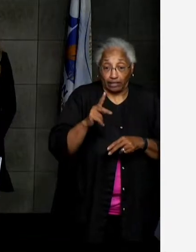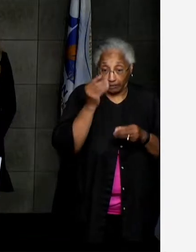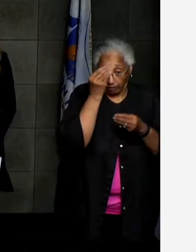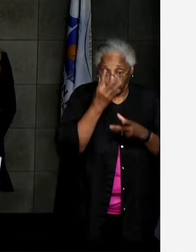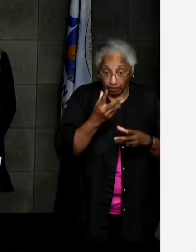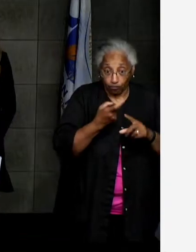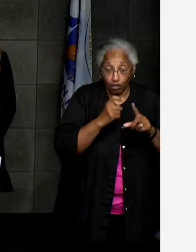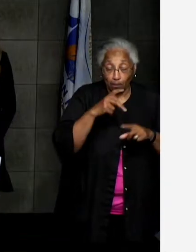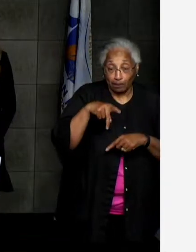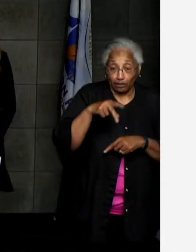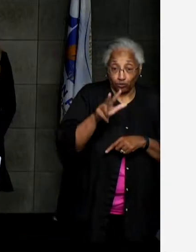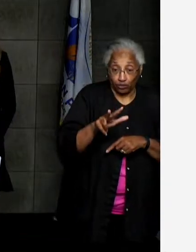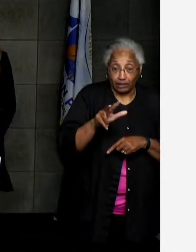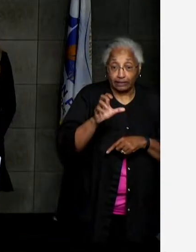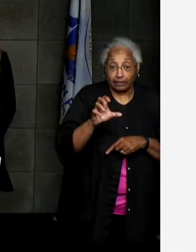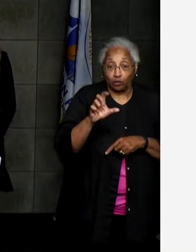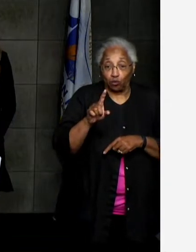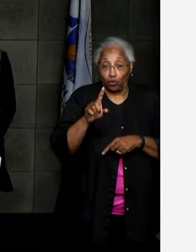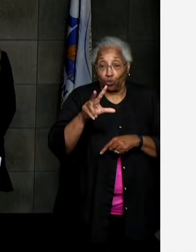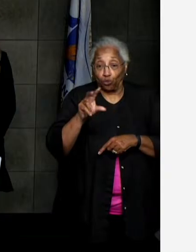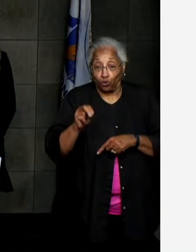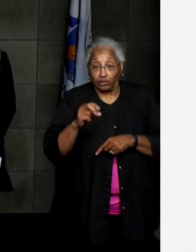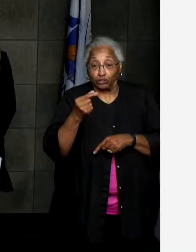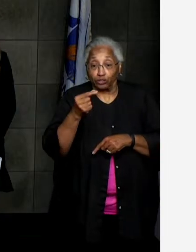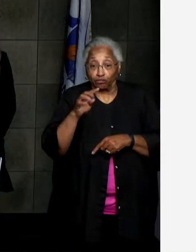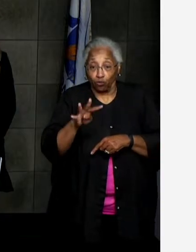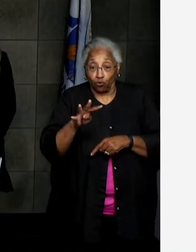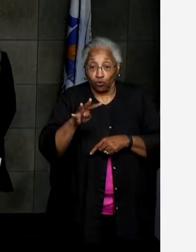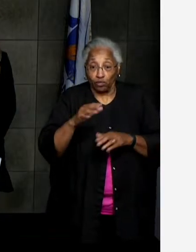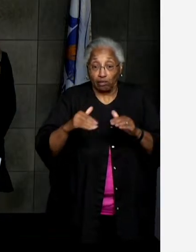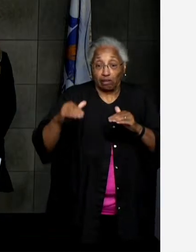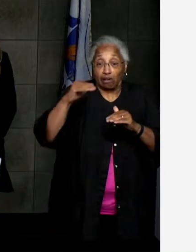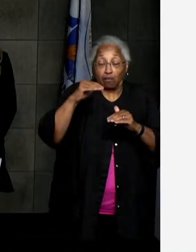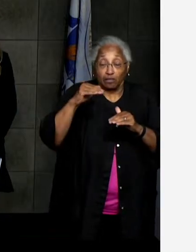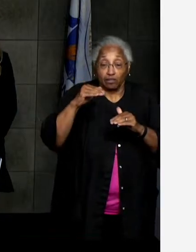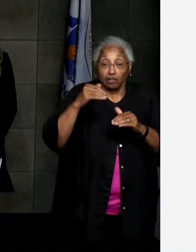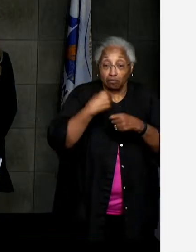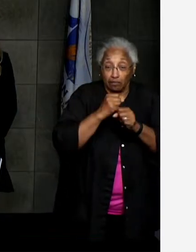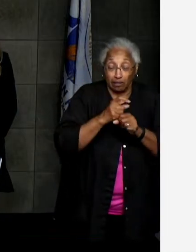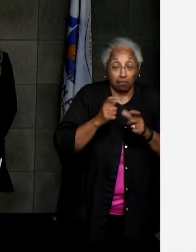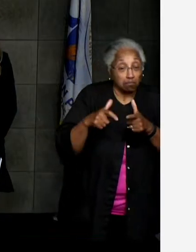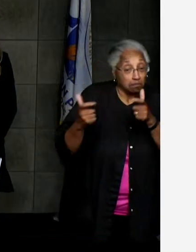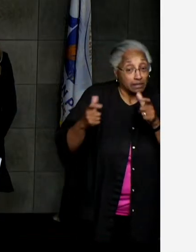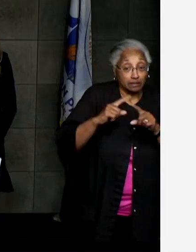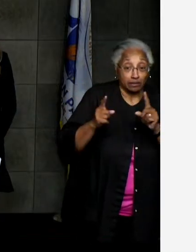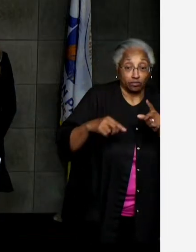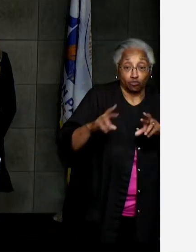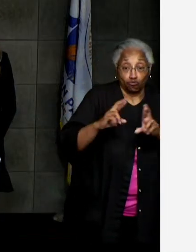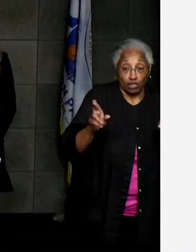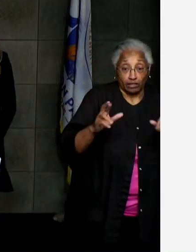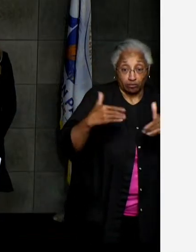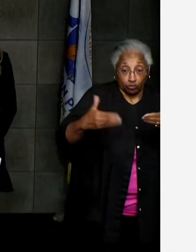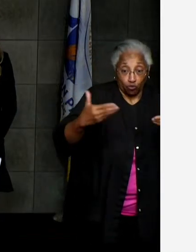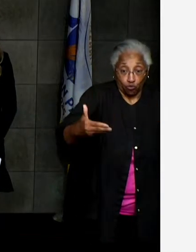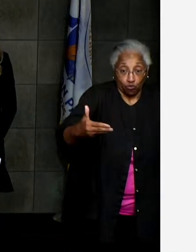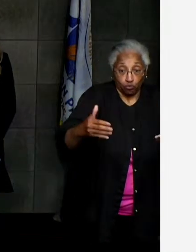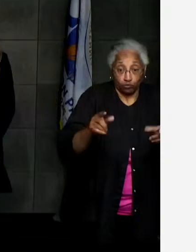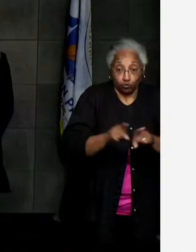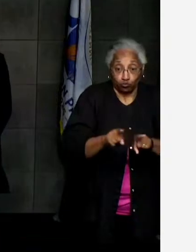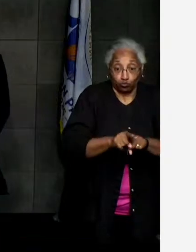the P3s and the C-130s and also the G4 at the upper levels. It makes a big difference, and they're going to be ready to go as well.